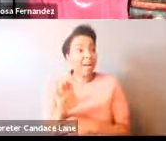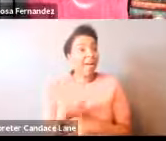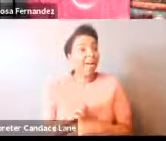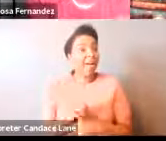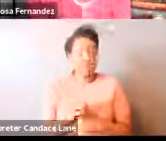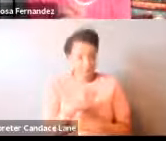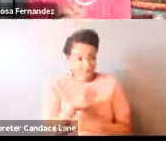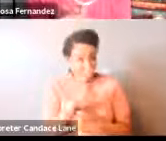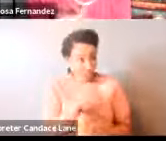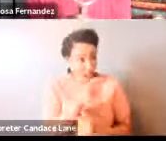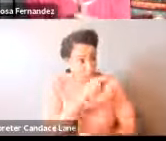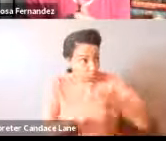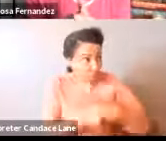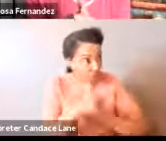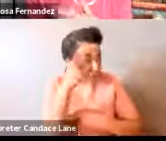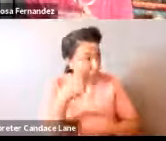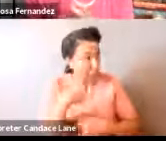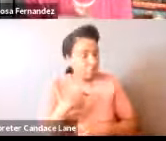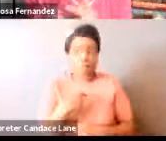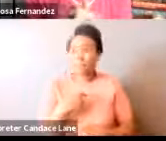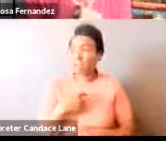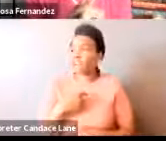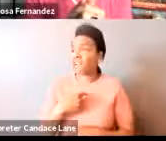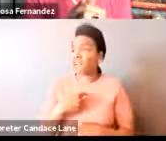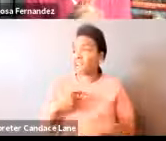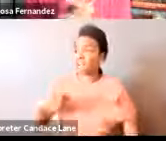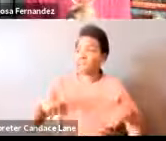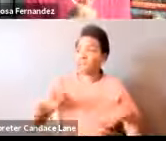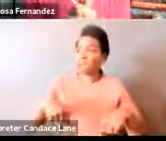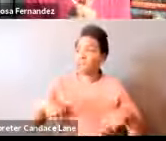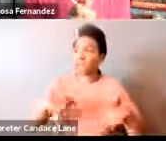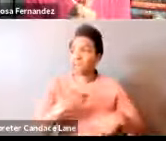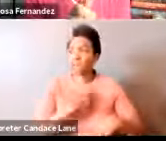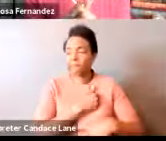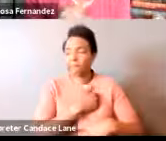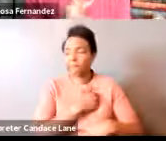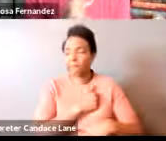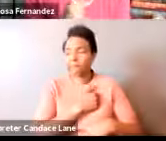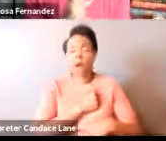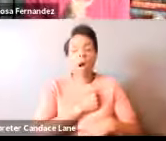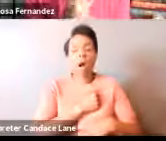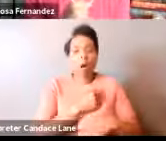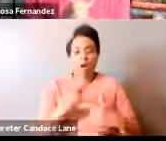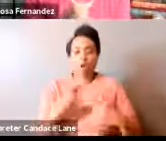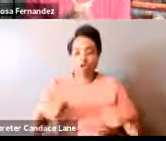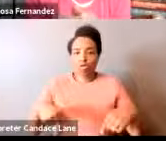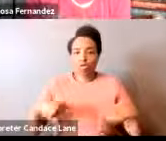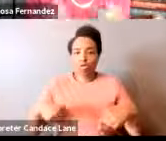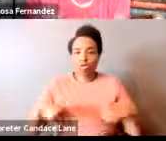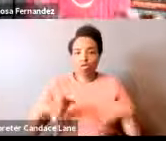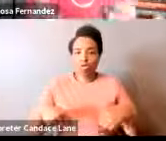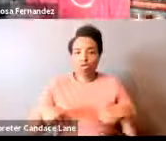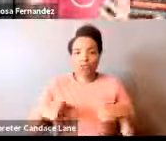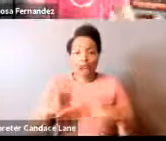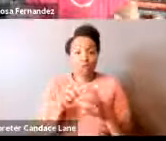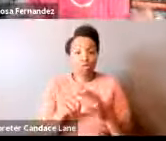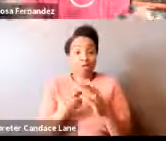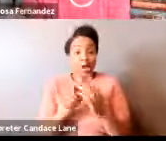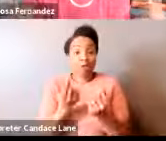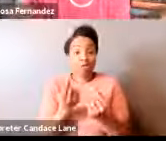remember shaking, and actually I started to memorize my poems because I would get so nervous that